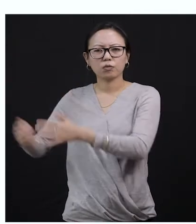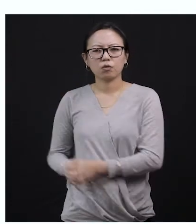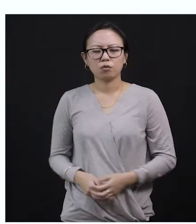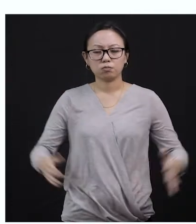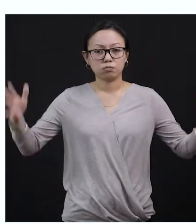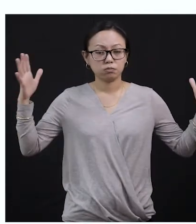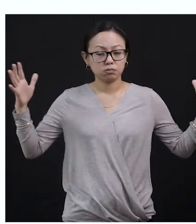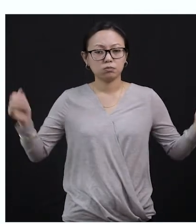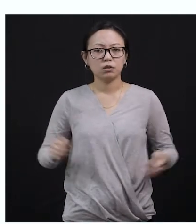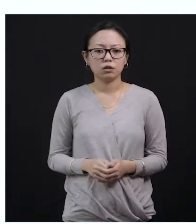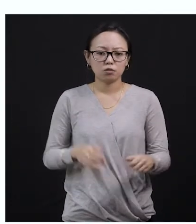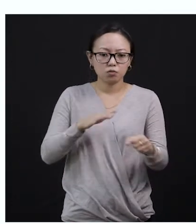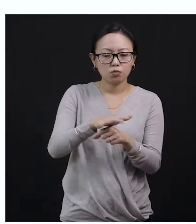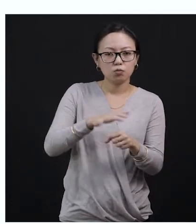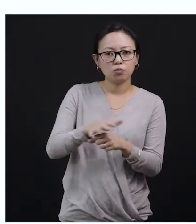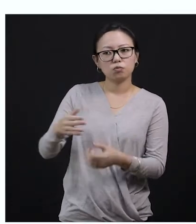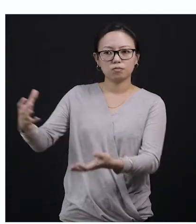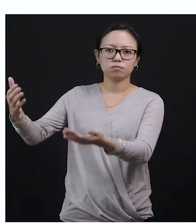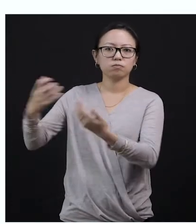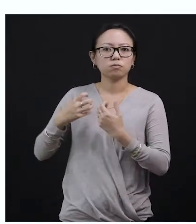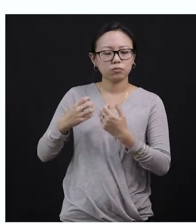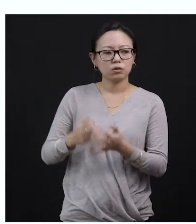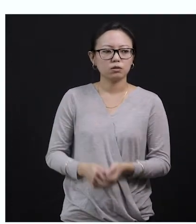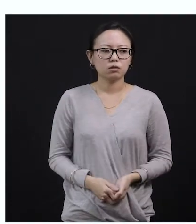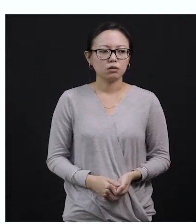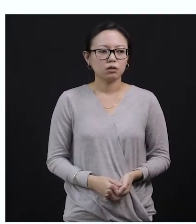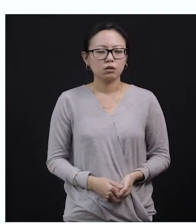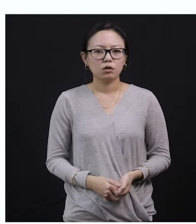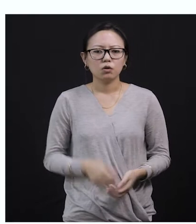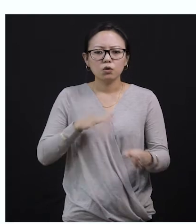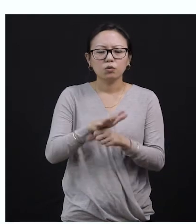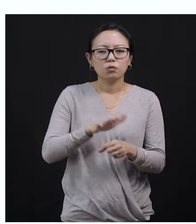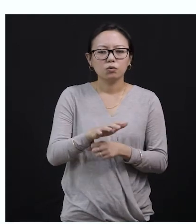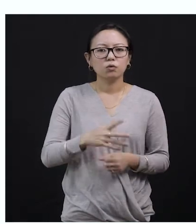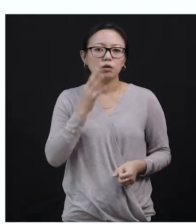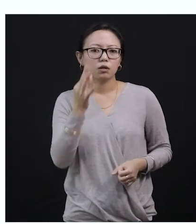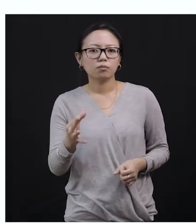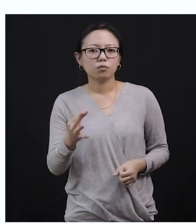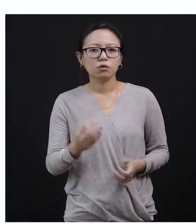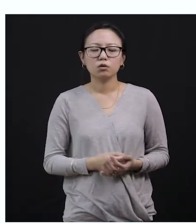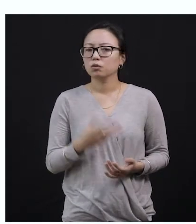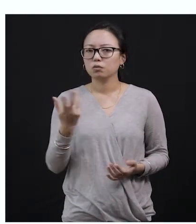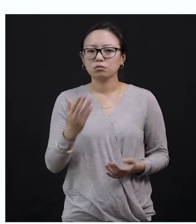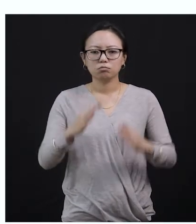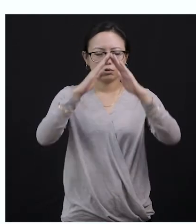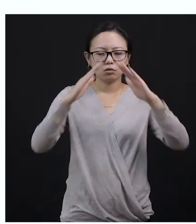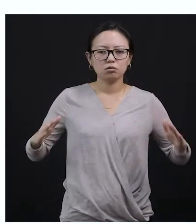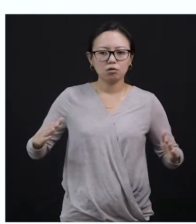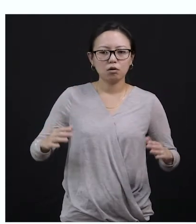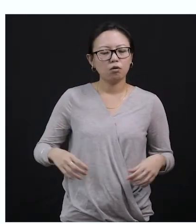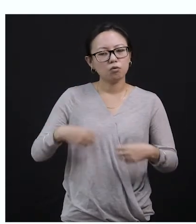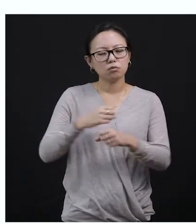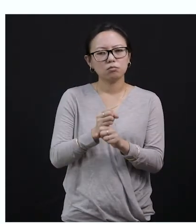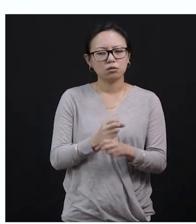Now woods was very important for them because it helped them to make houses, different things that they can